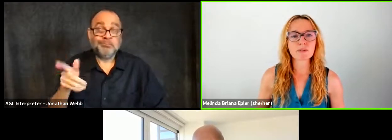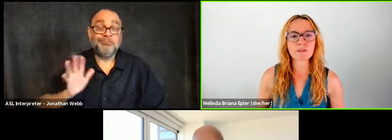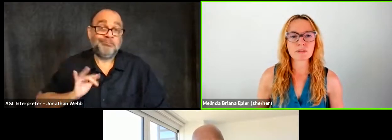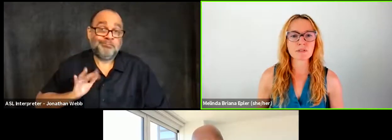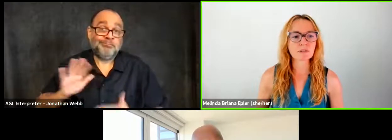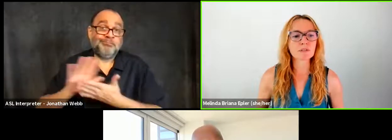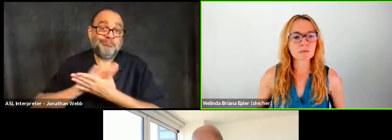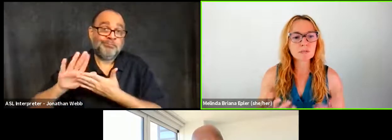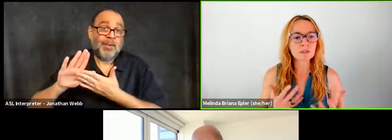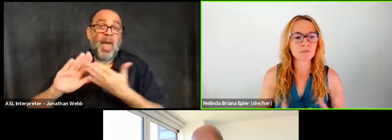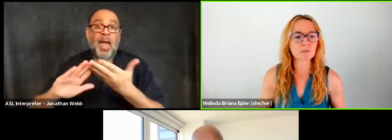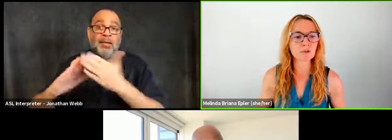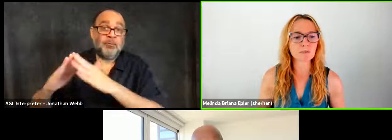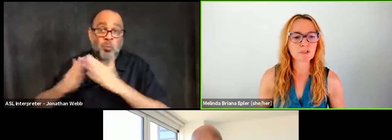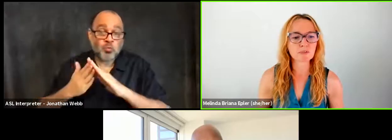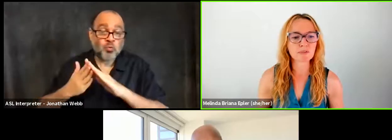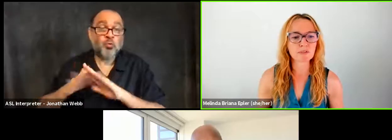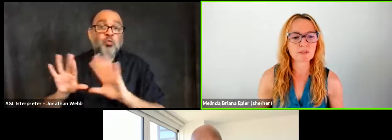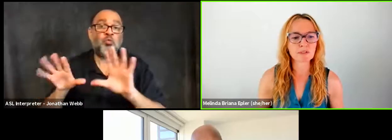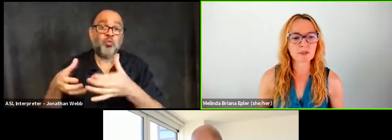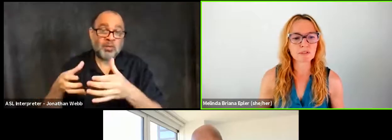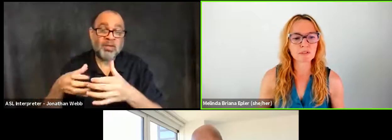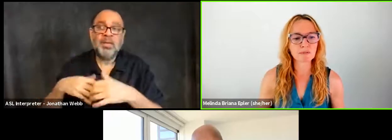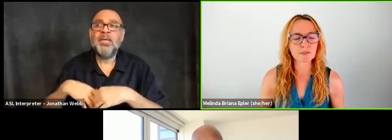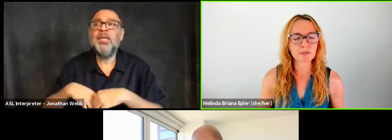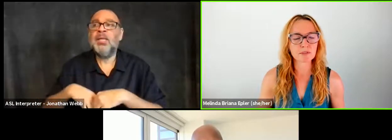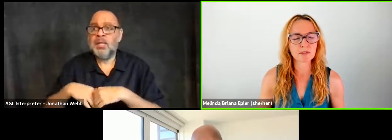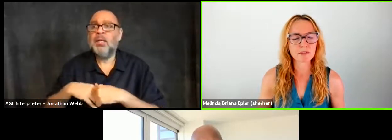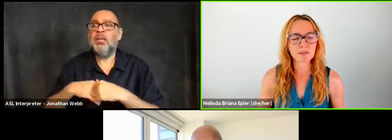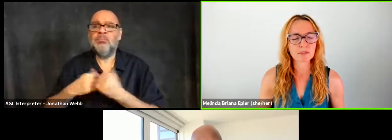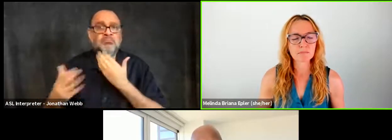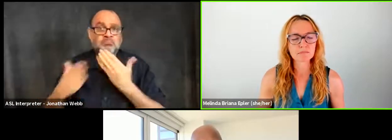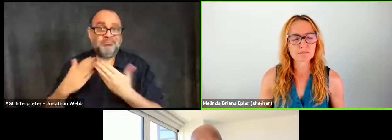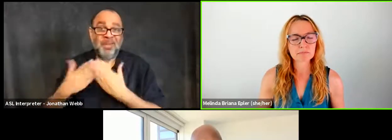doing other things that may be more specific. So that's